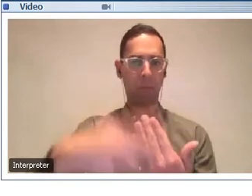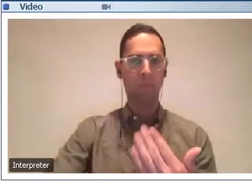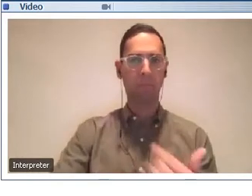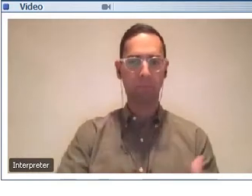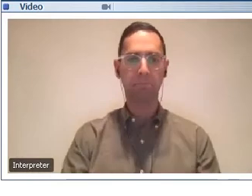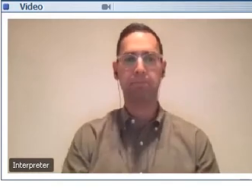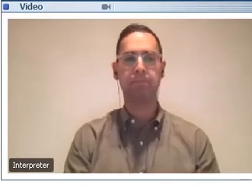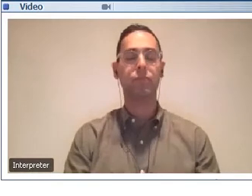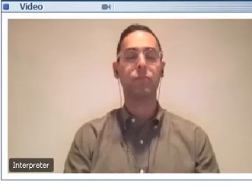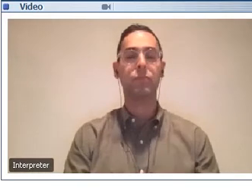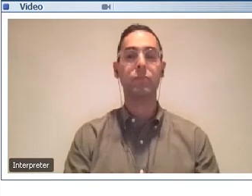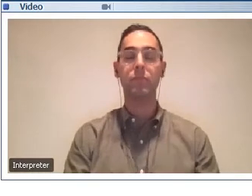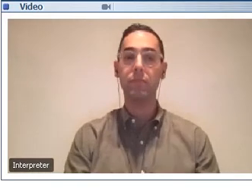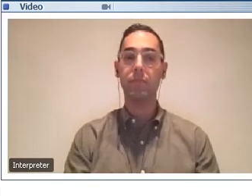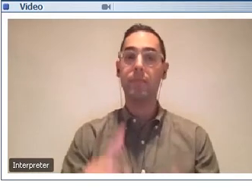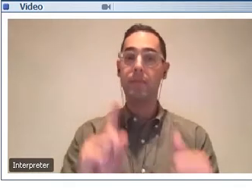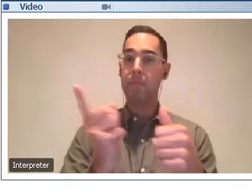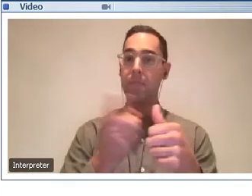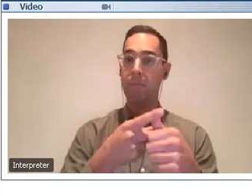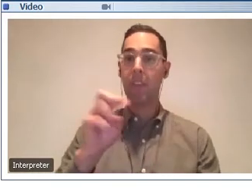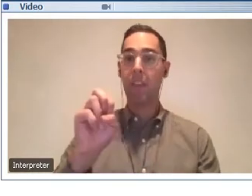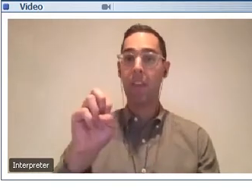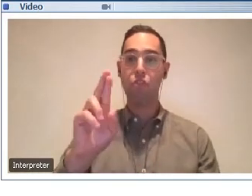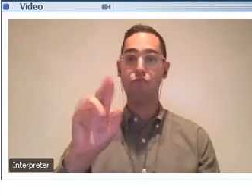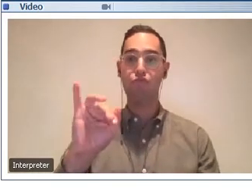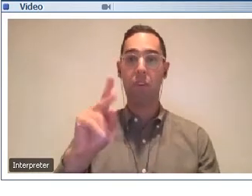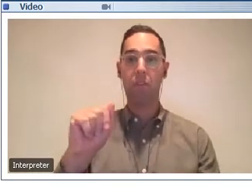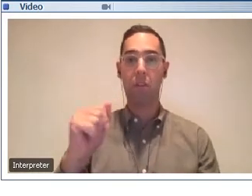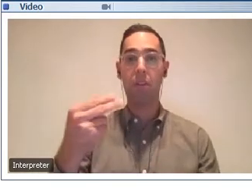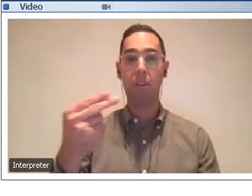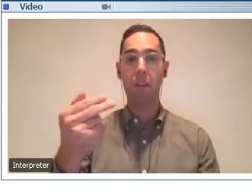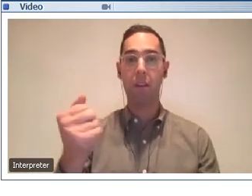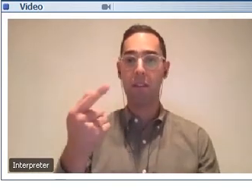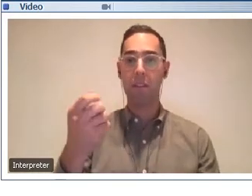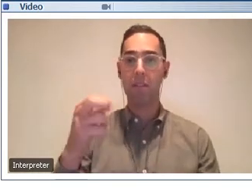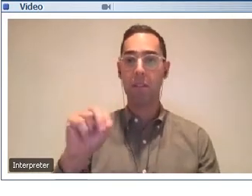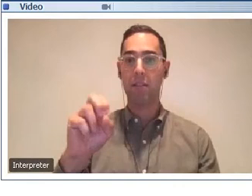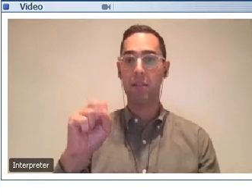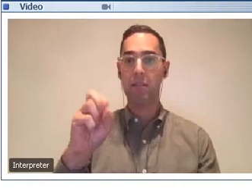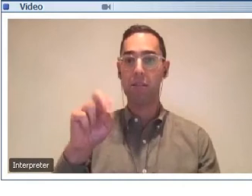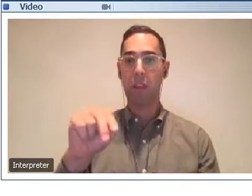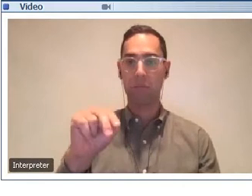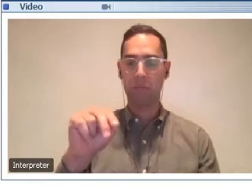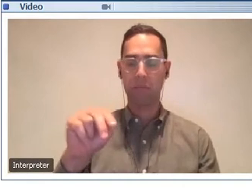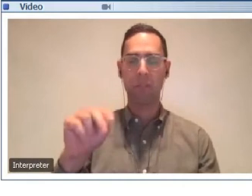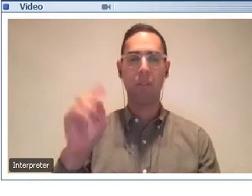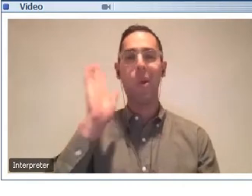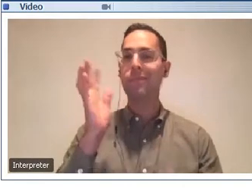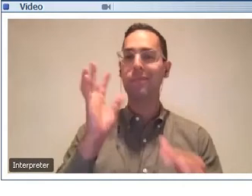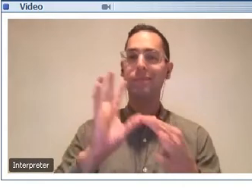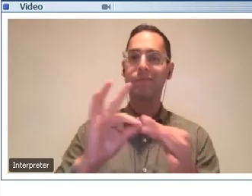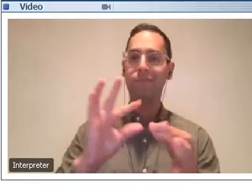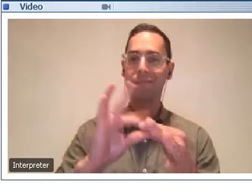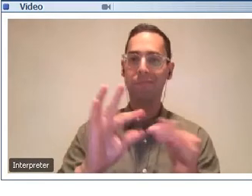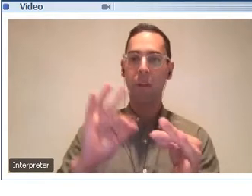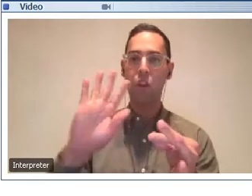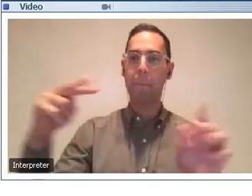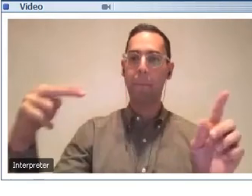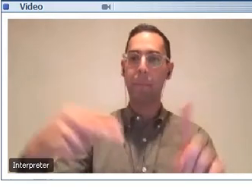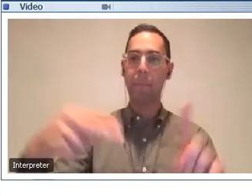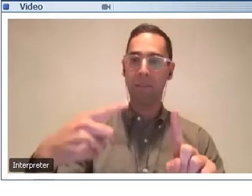We're going to start off by hearing from Erica Higginson, and she's going to share a worker's perspective on this issue. Callie Grant is going